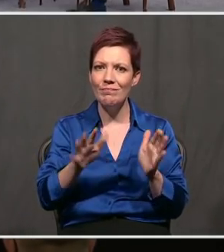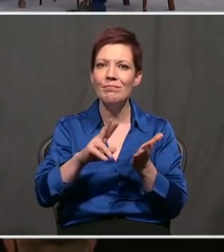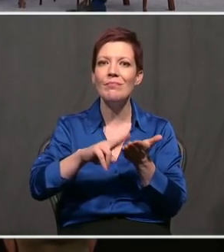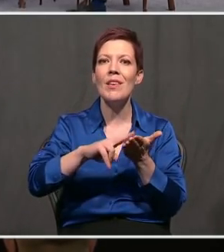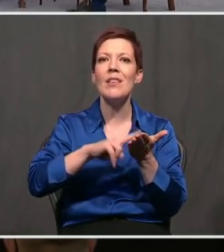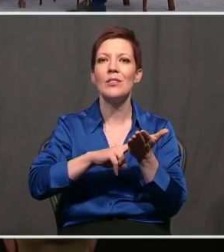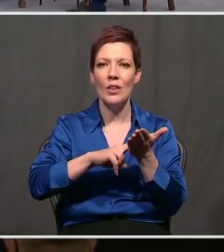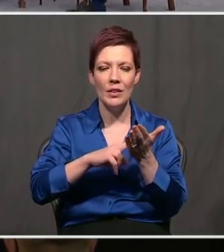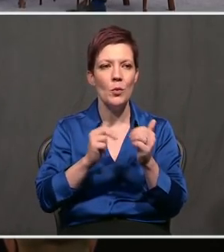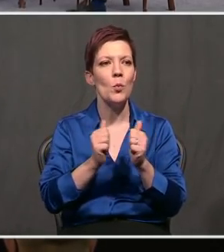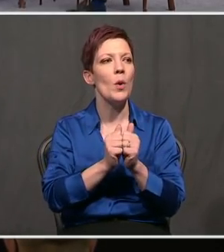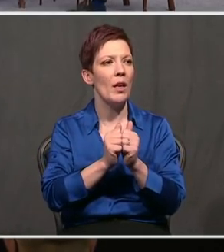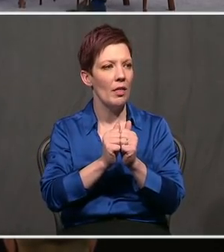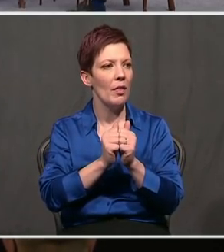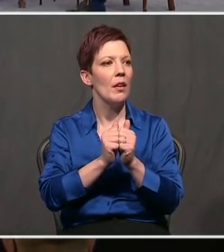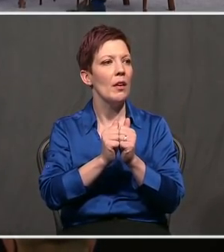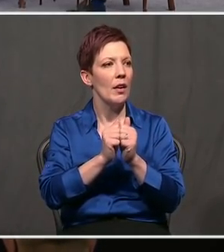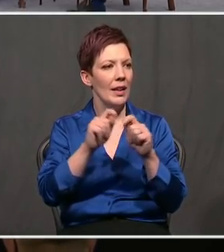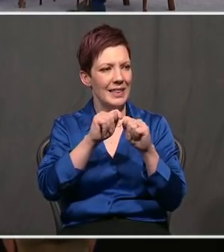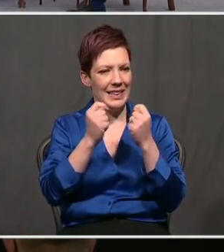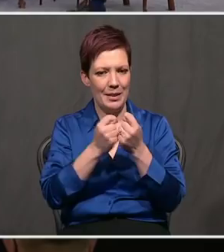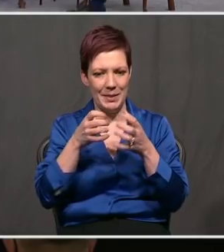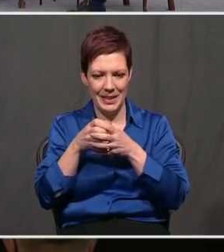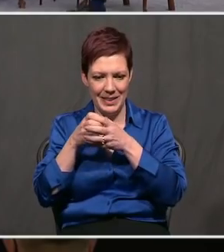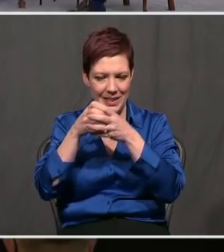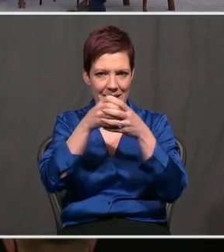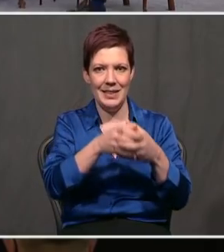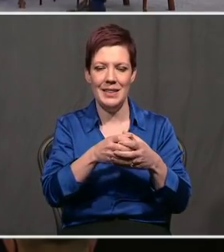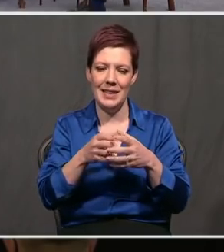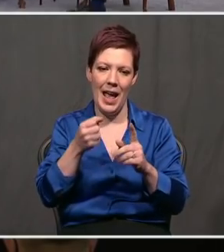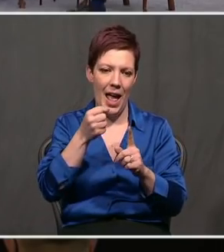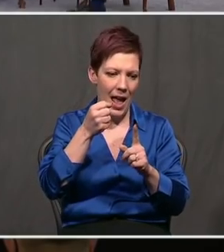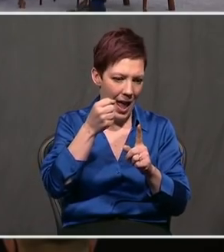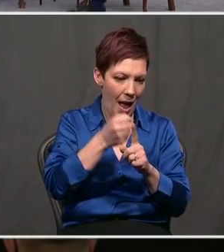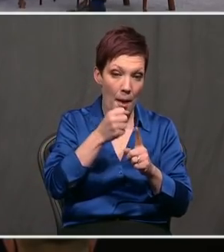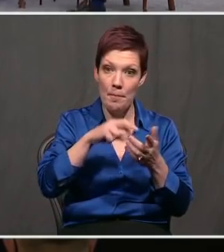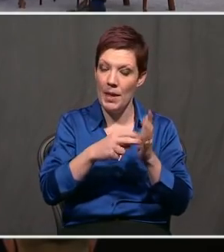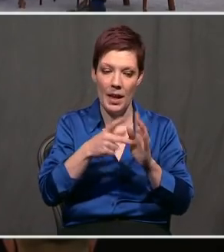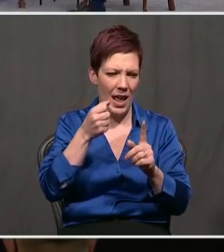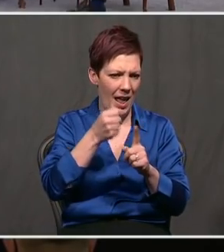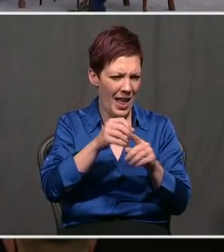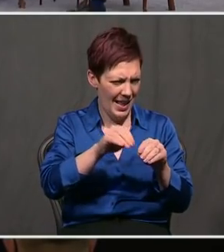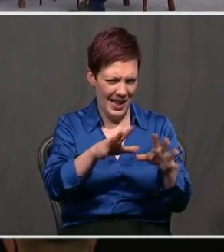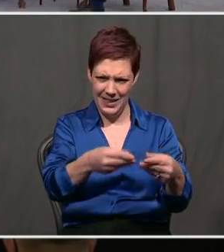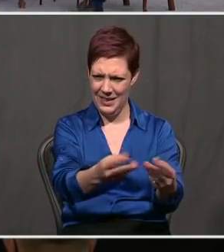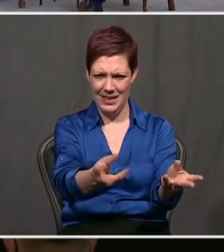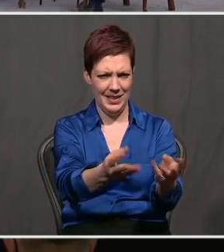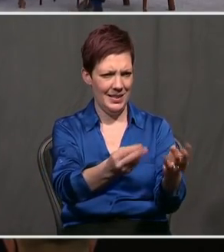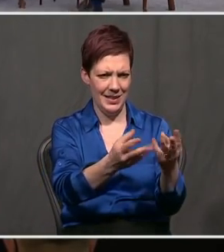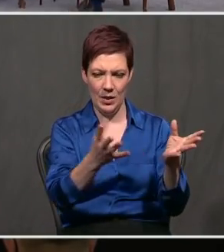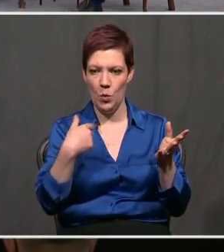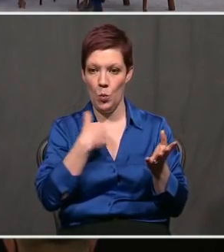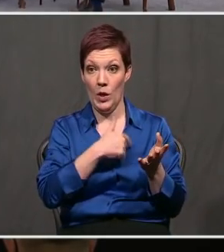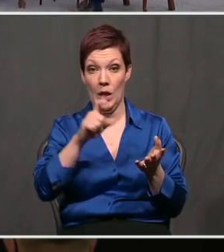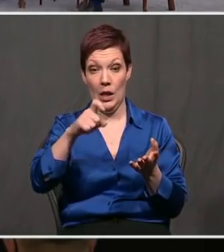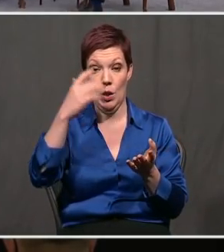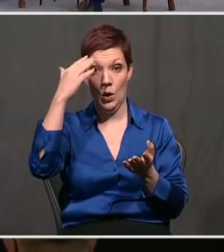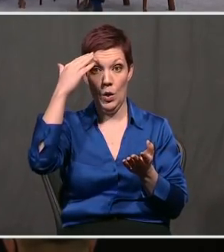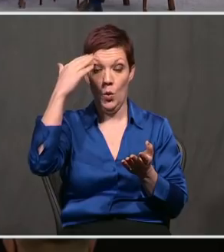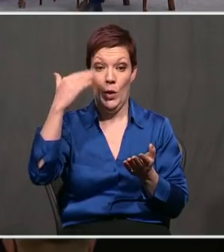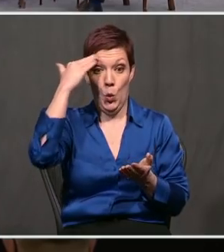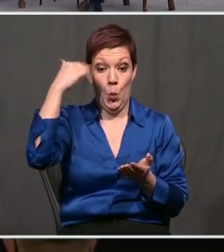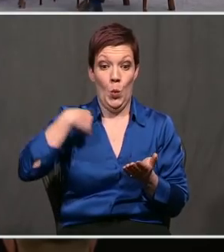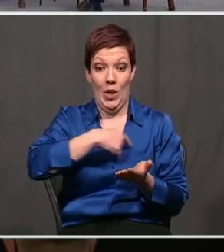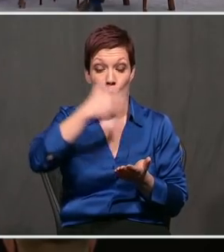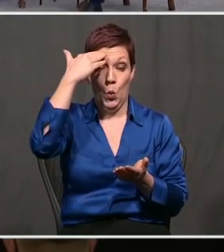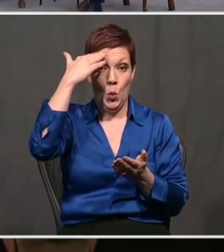strike teams to go into specific zip codes. Just like we targeted certain areas that we knew needed to be tested, we're targeting